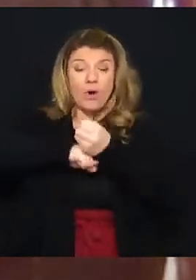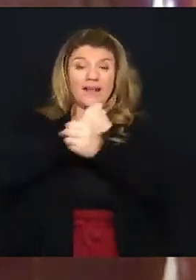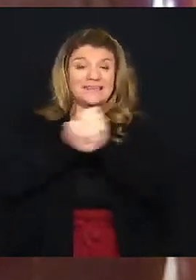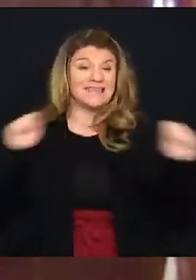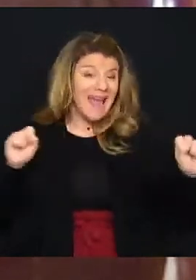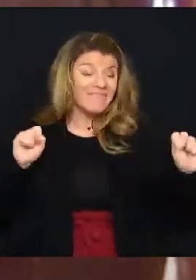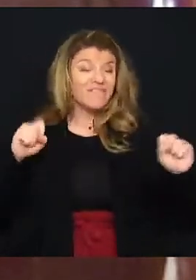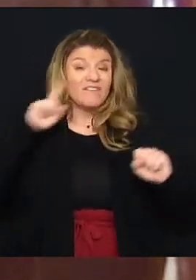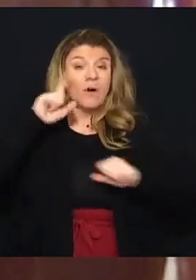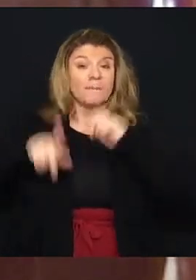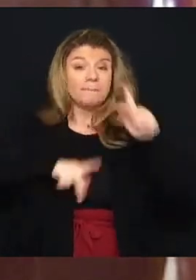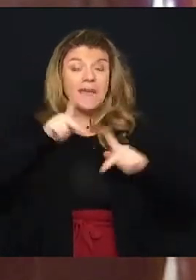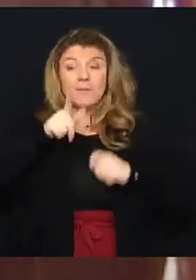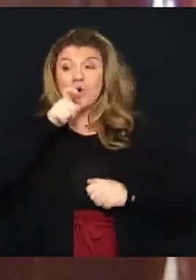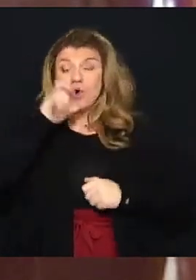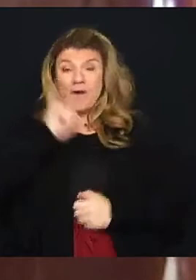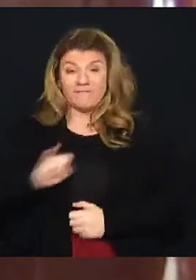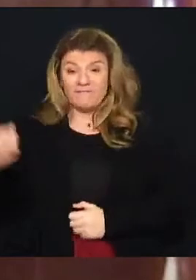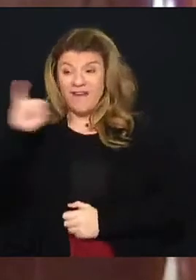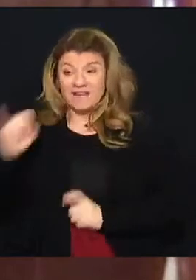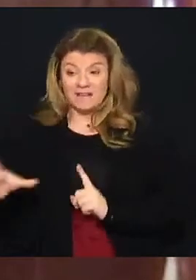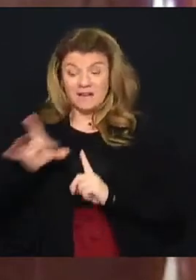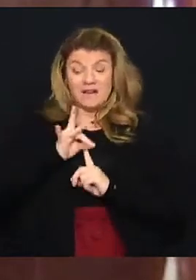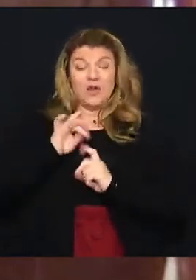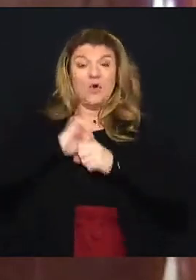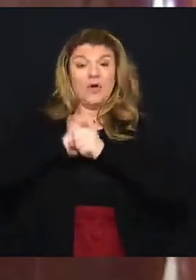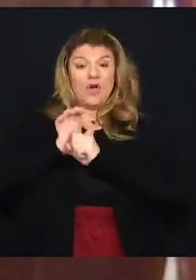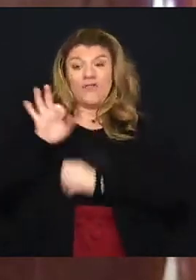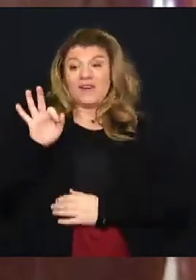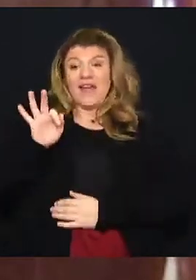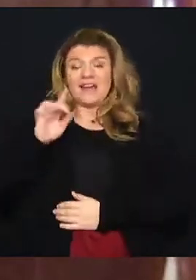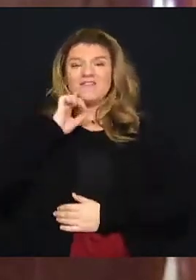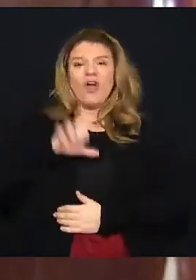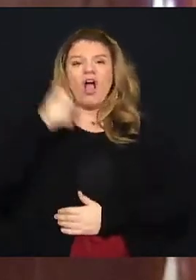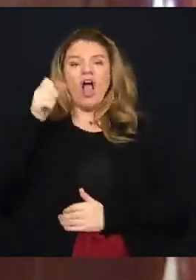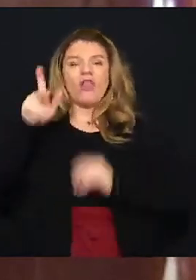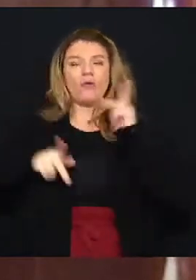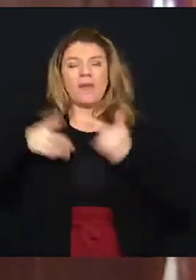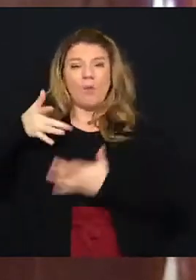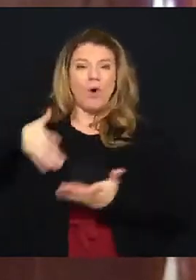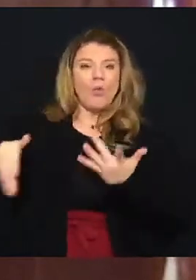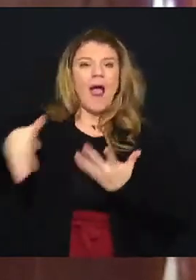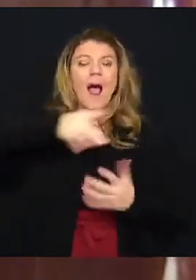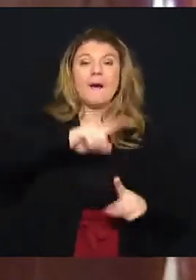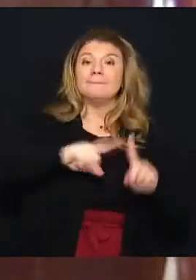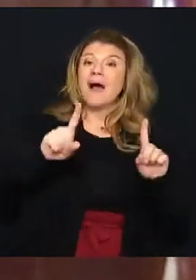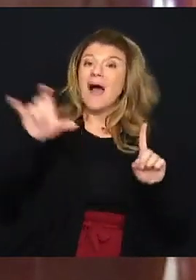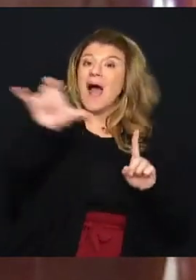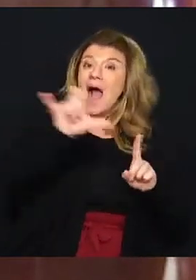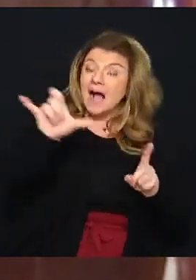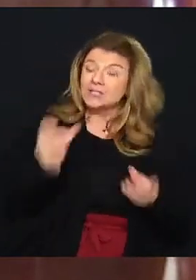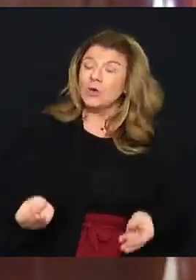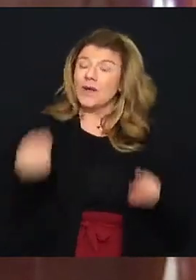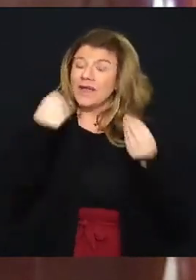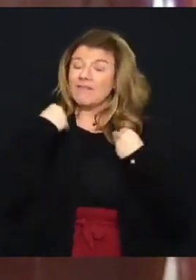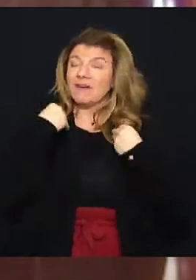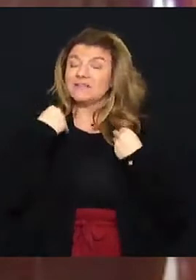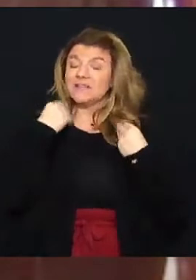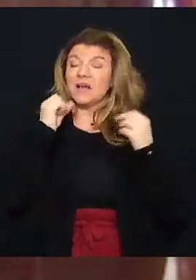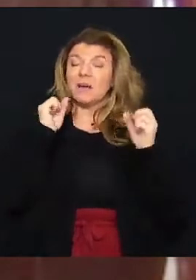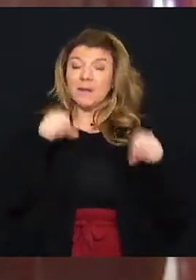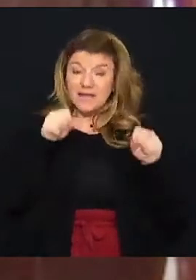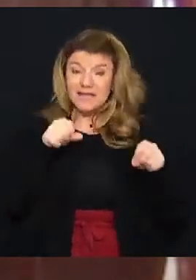safety for people who are infected with COVID-19 and for others around them, but also allow us to continue